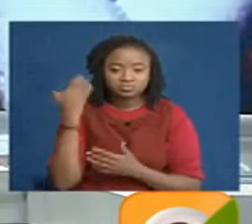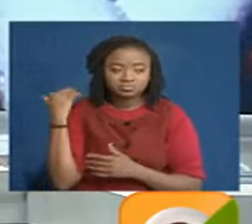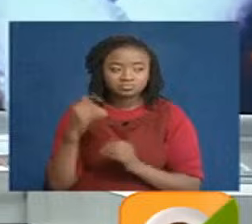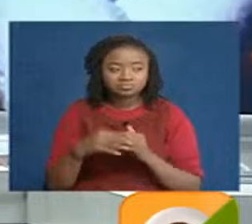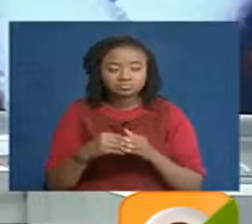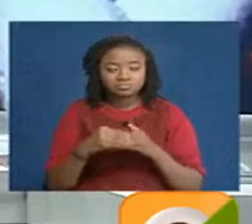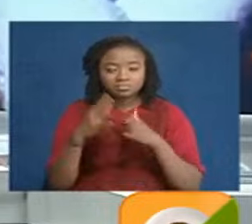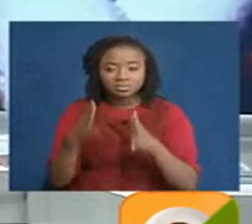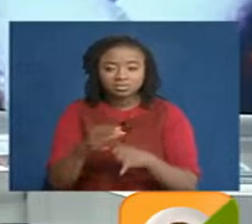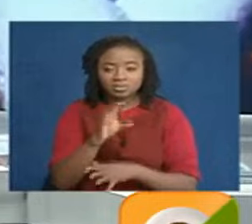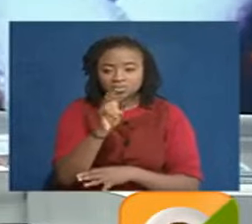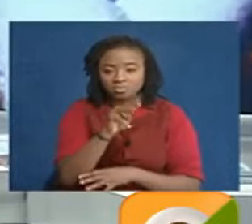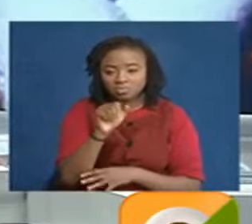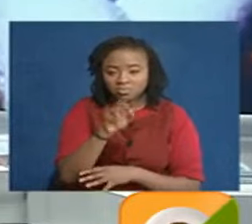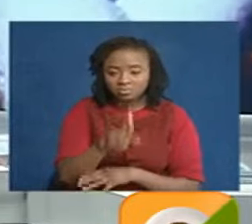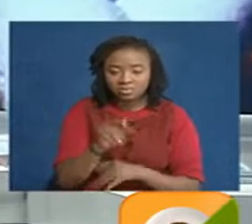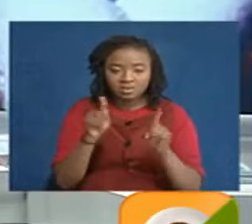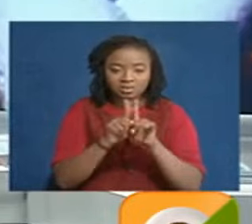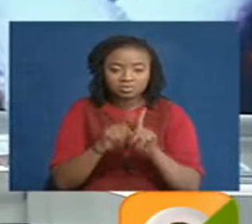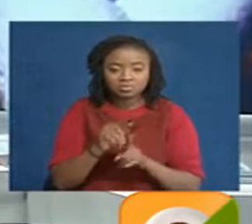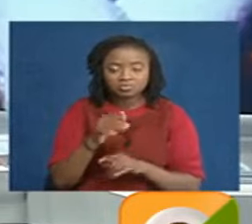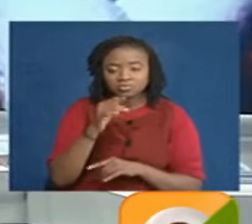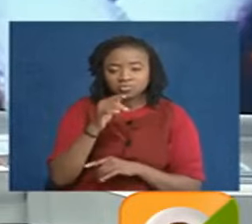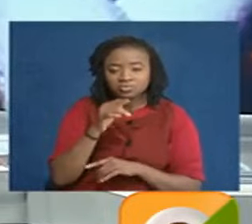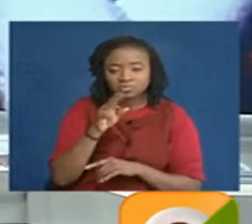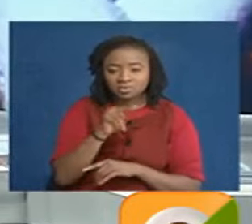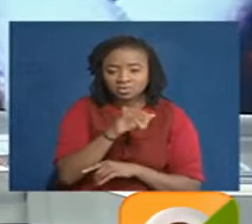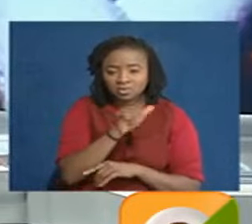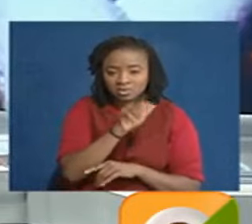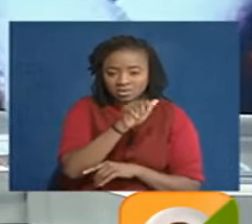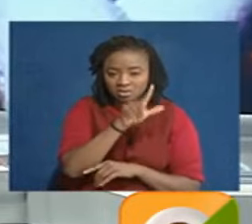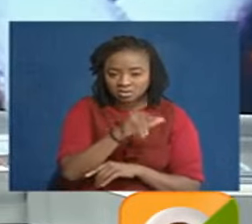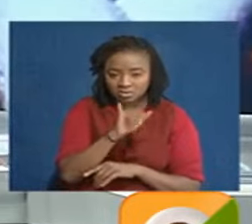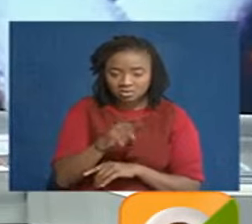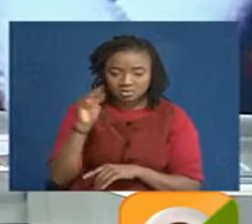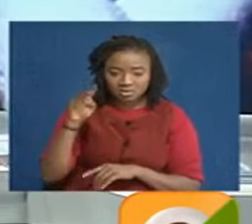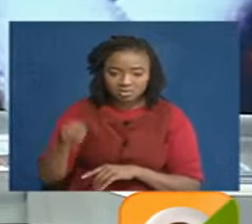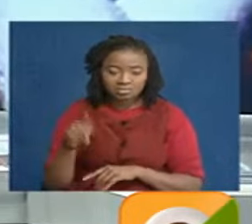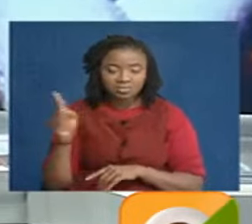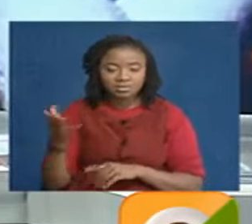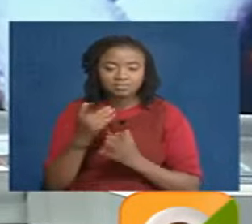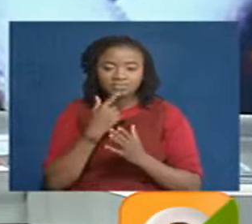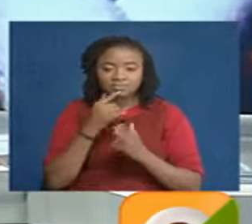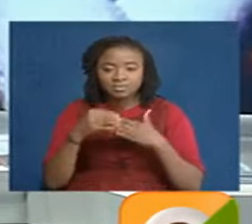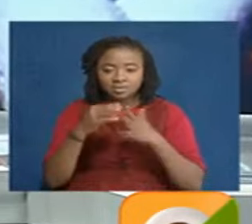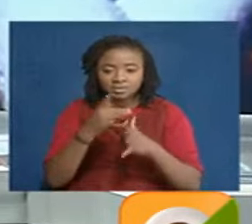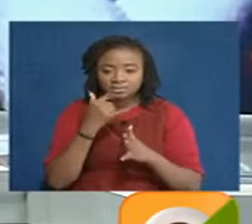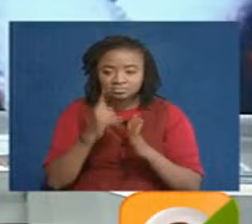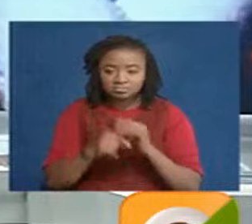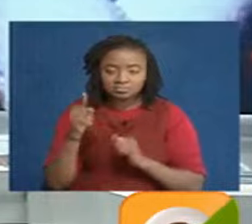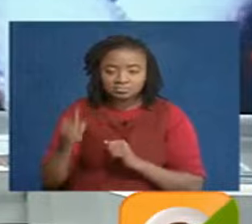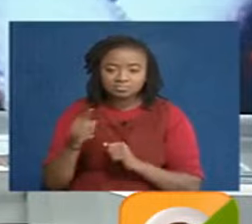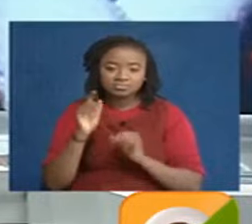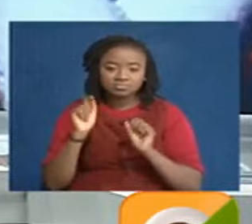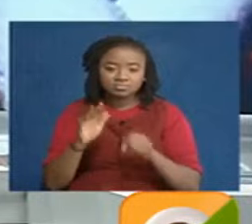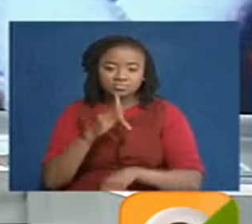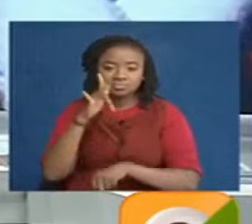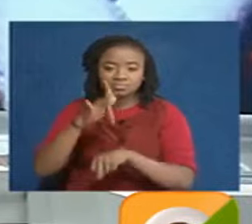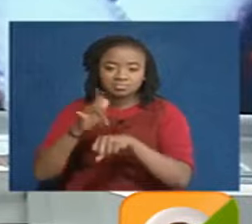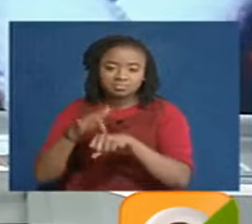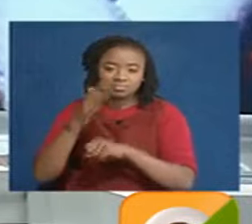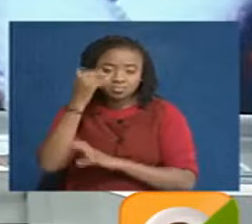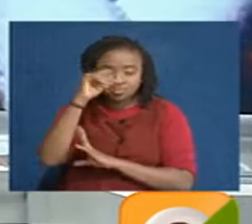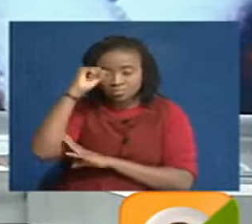Hassan Omar and former Nyali Member of Parliament Awiti Bolo, the leaders claim the probe could be derailed due to political